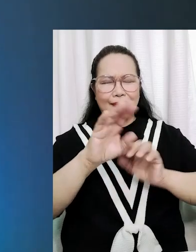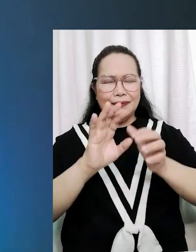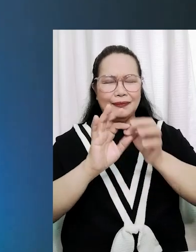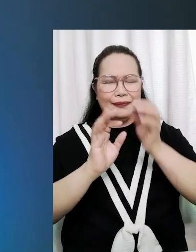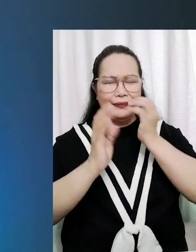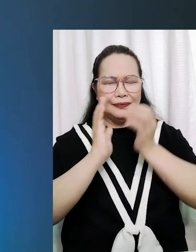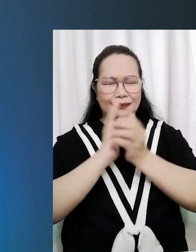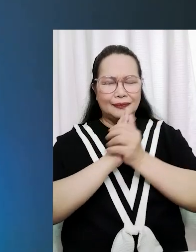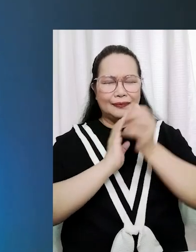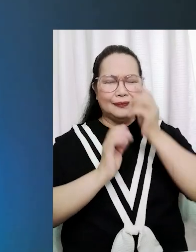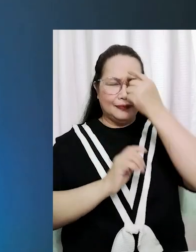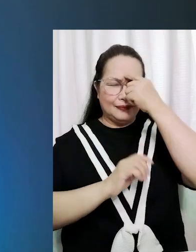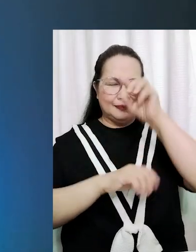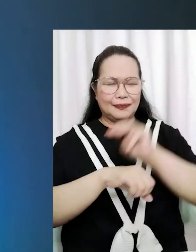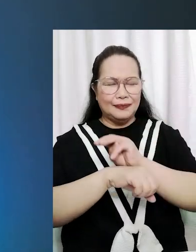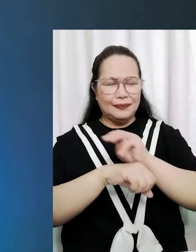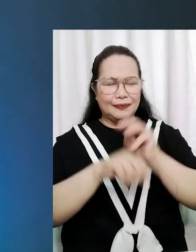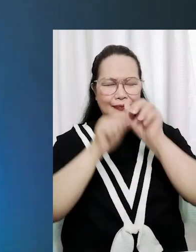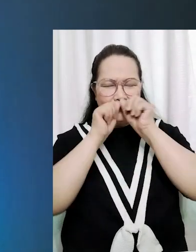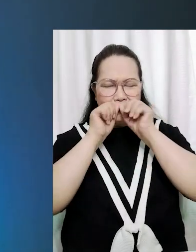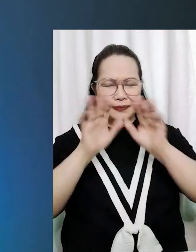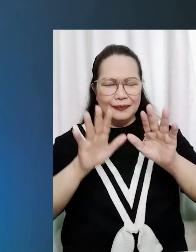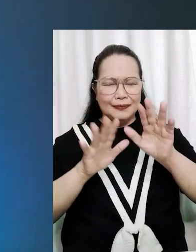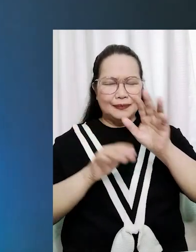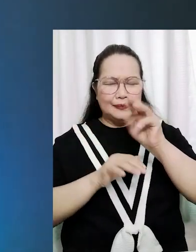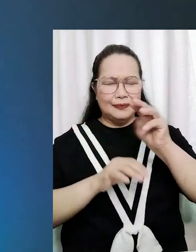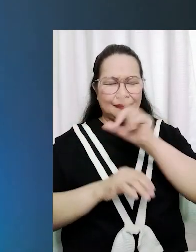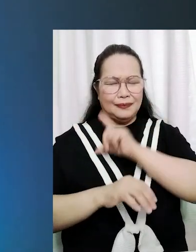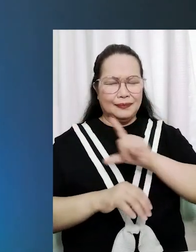talents for your ministry. Bless them, O Lord.